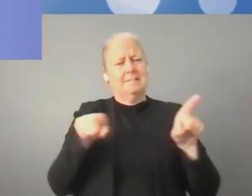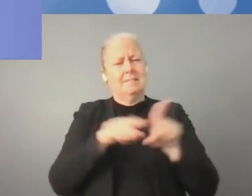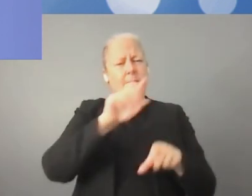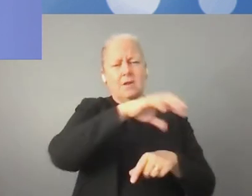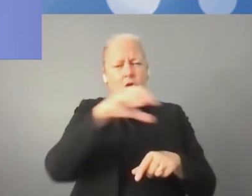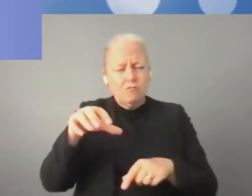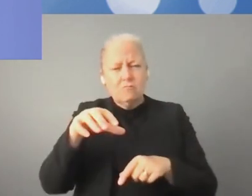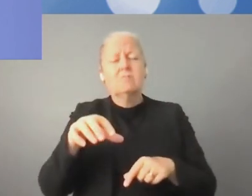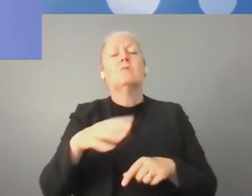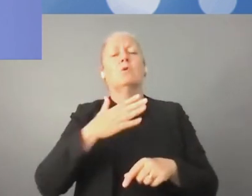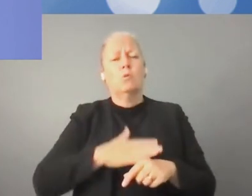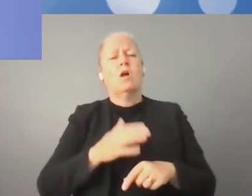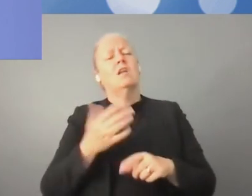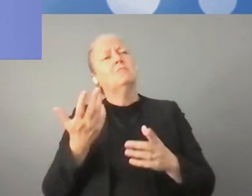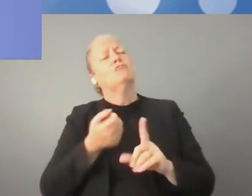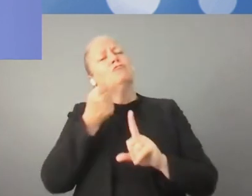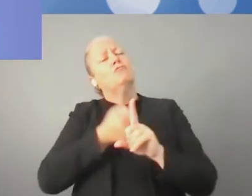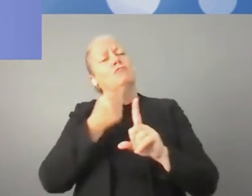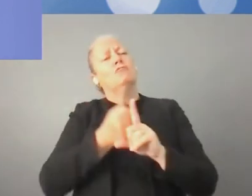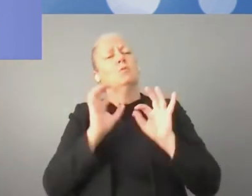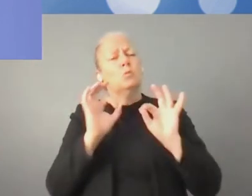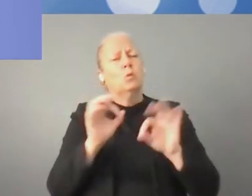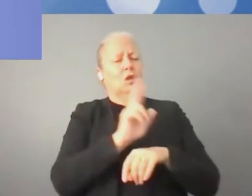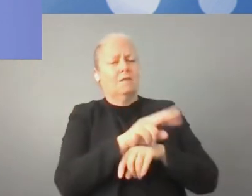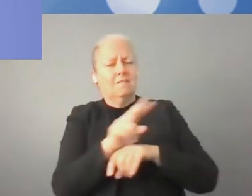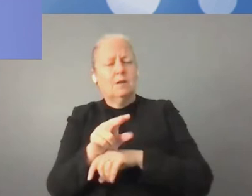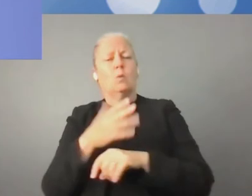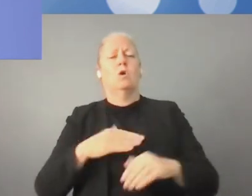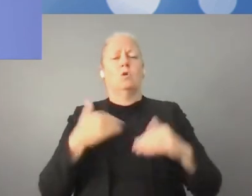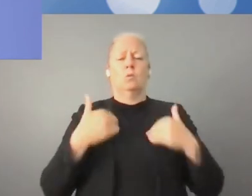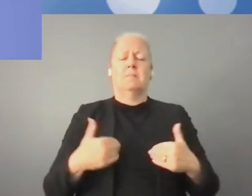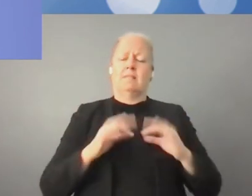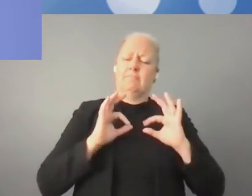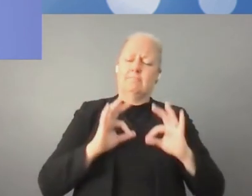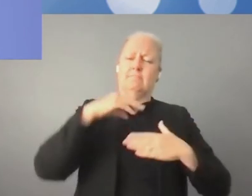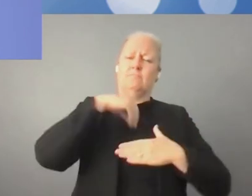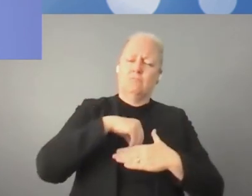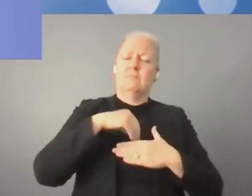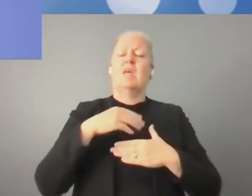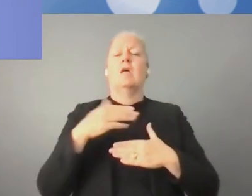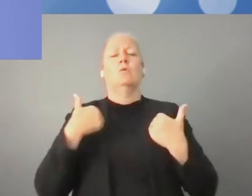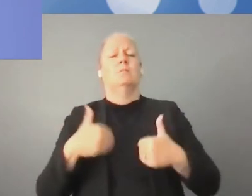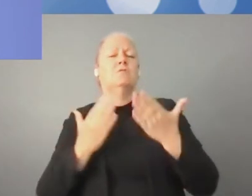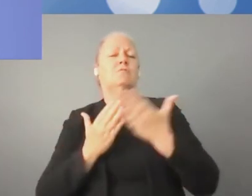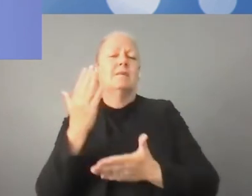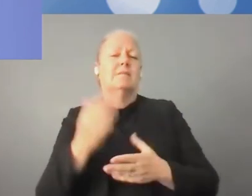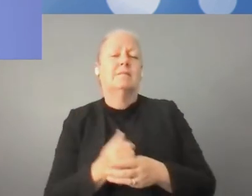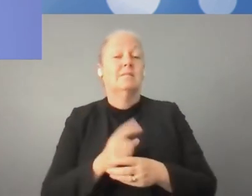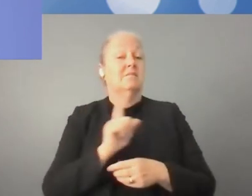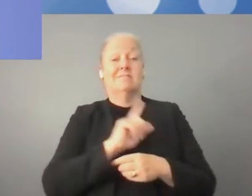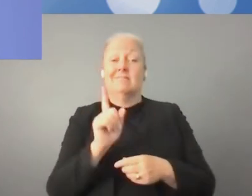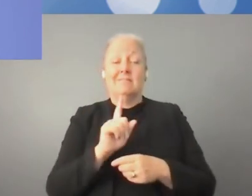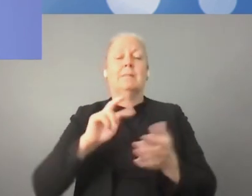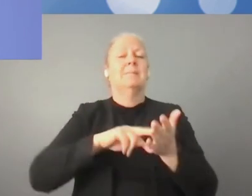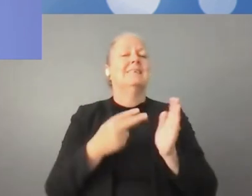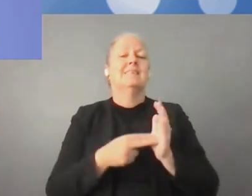digital government governance that protect human dignity and human rights without which uh sustainable digital growth is not